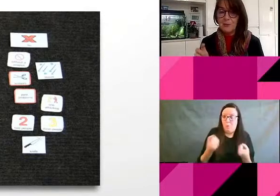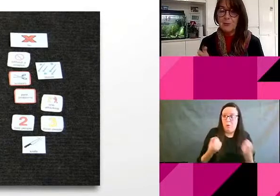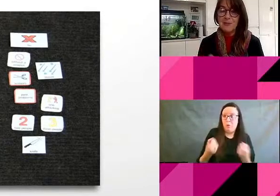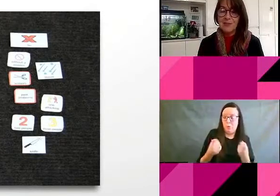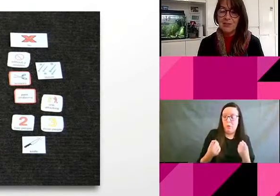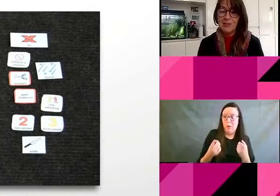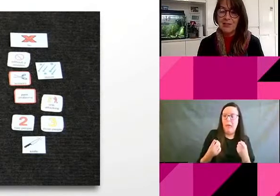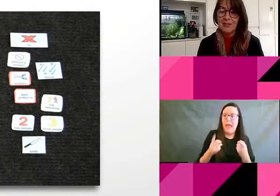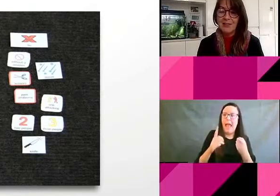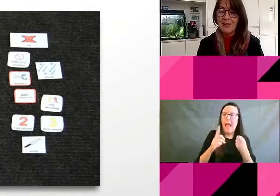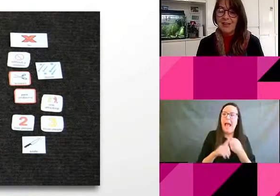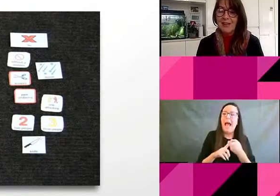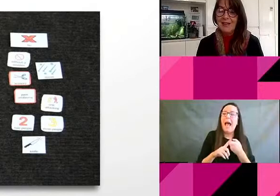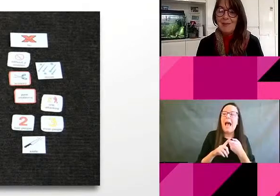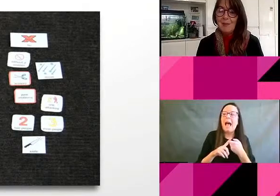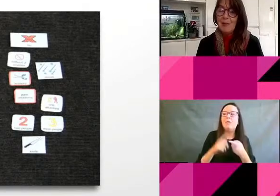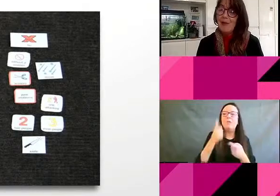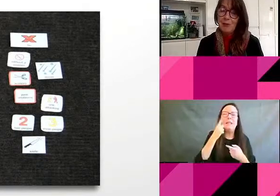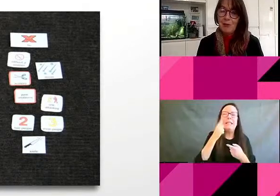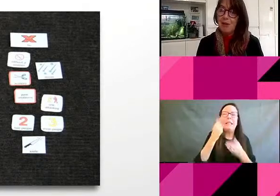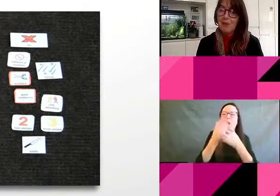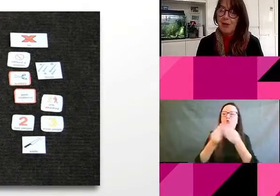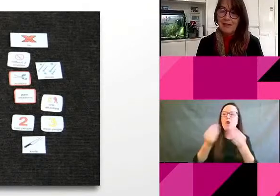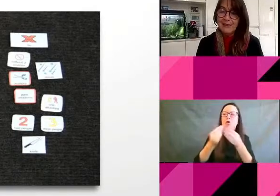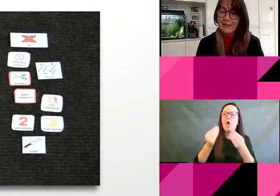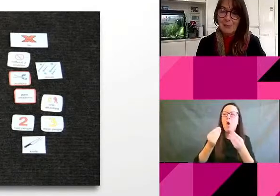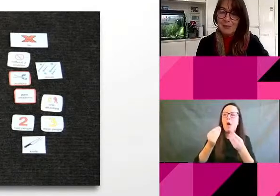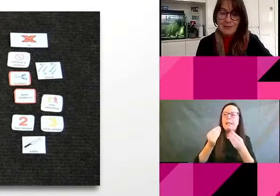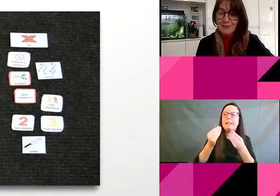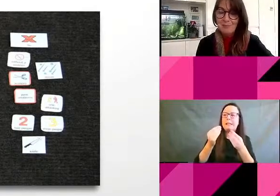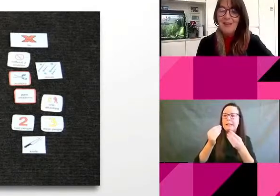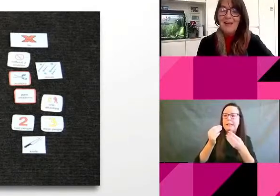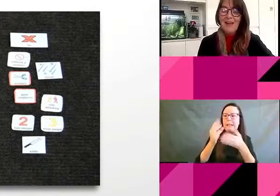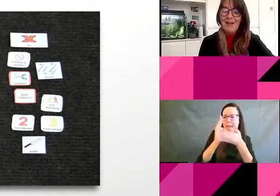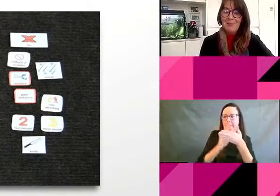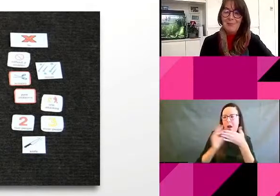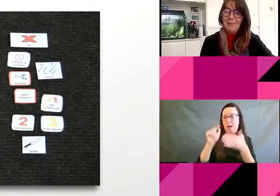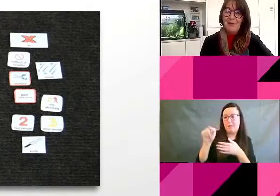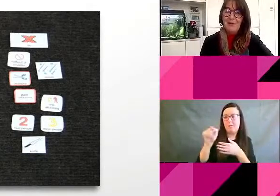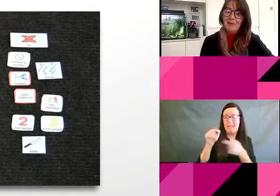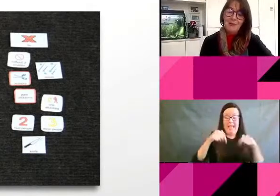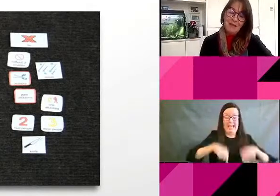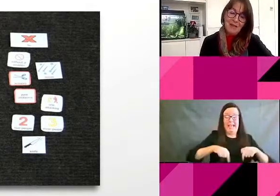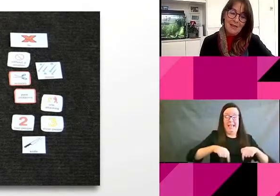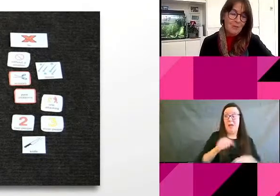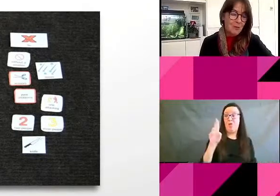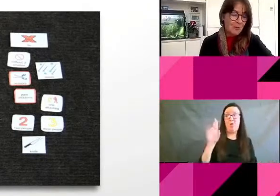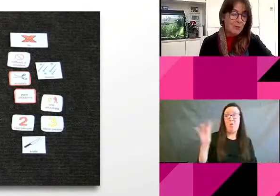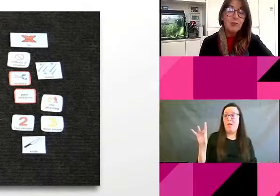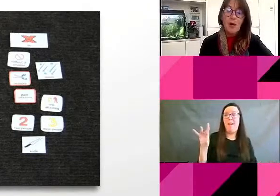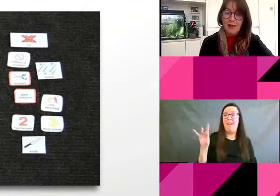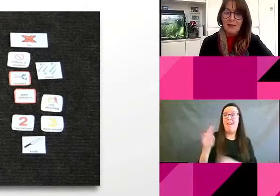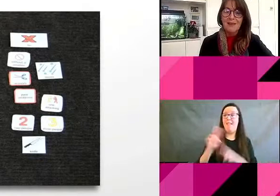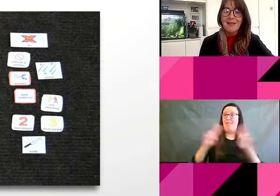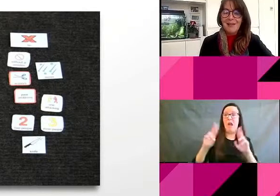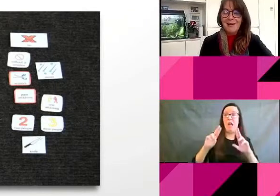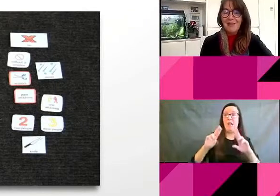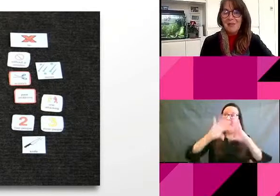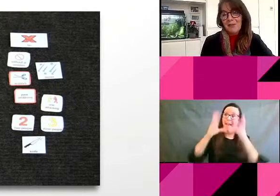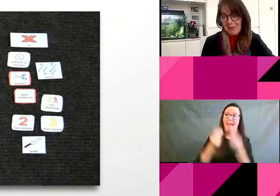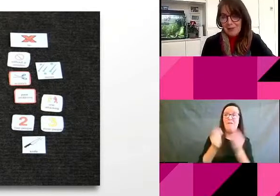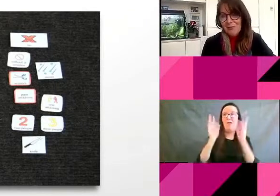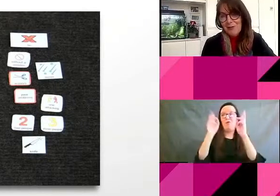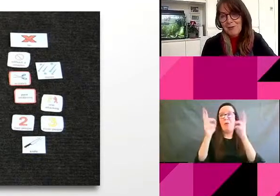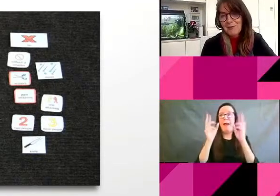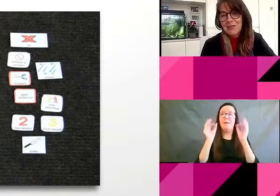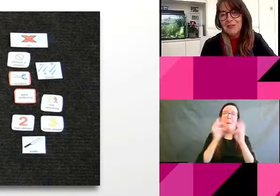the resource section. We haven't got it right yet in Britain. In England, we're trying,